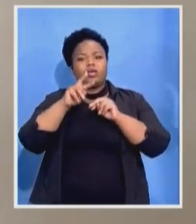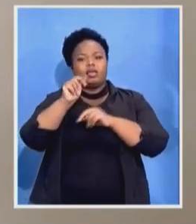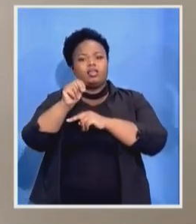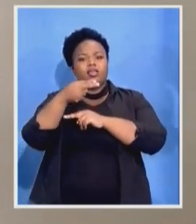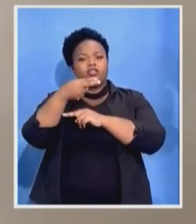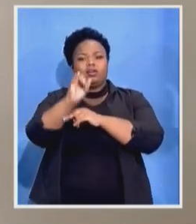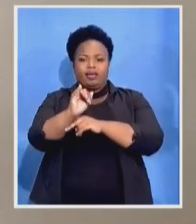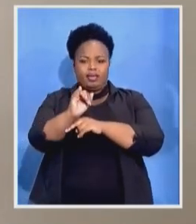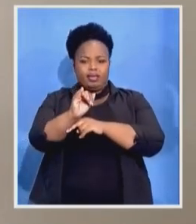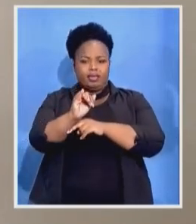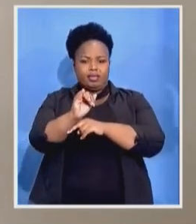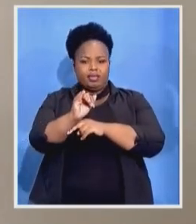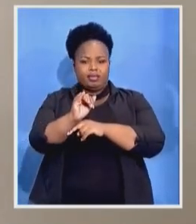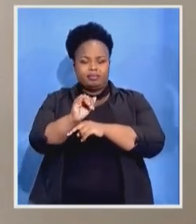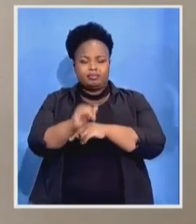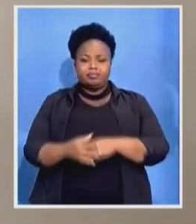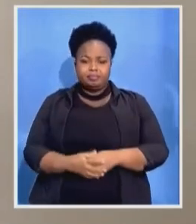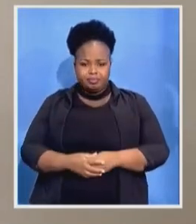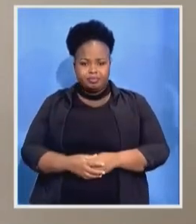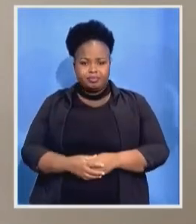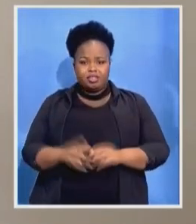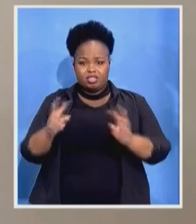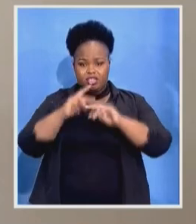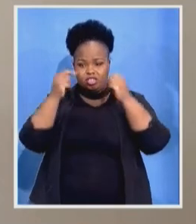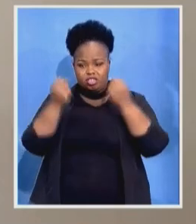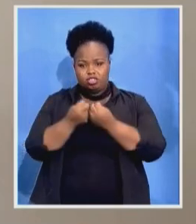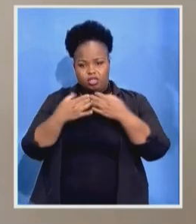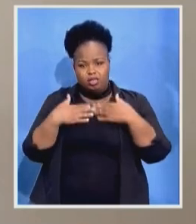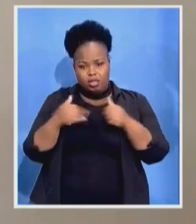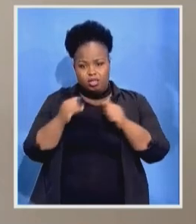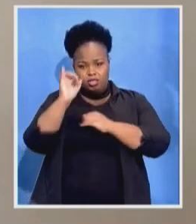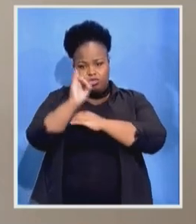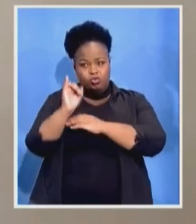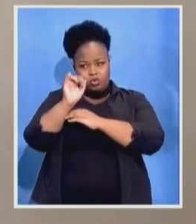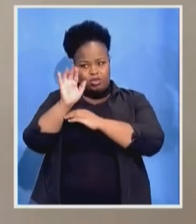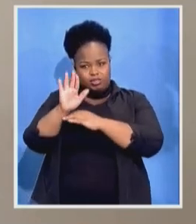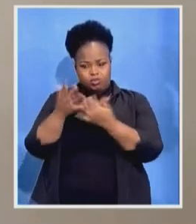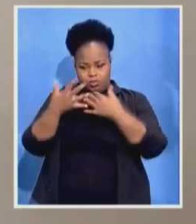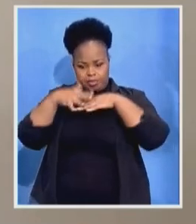Immediate implementation of the NHI, as we call it, is